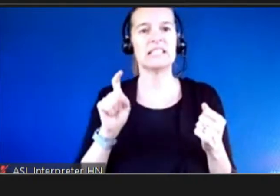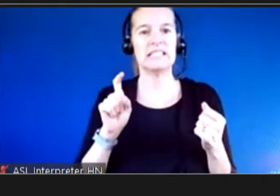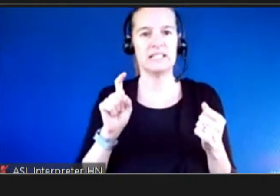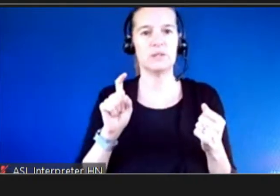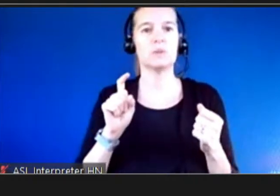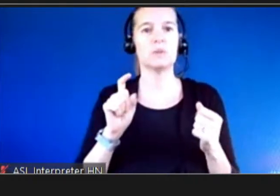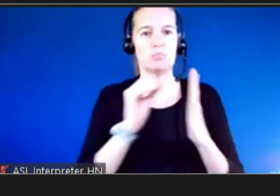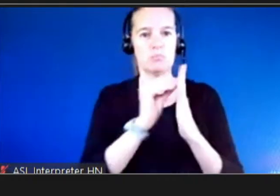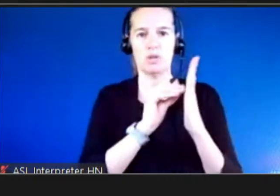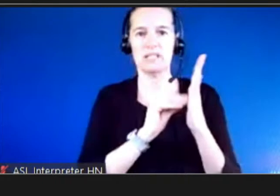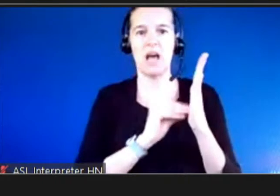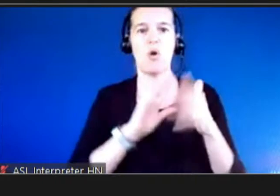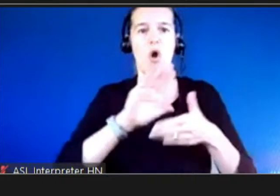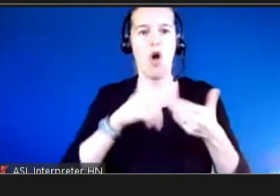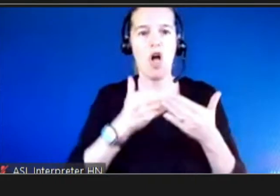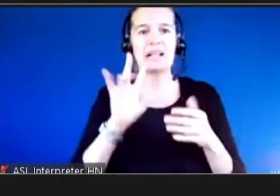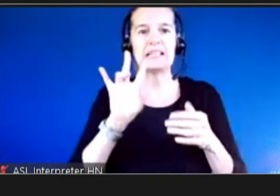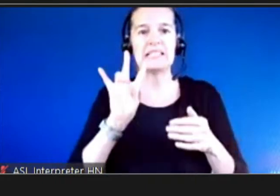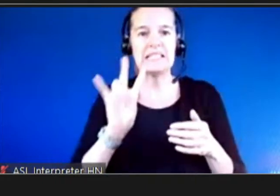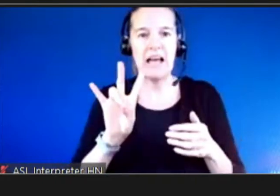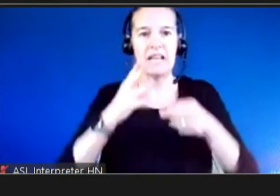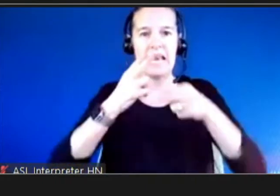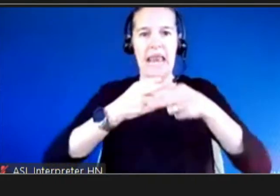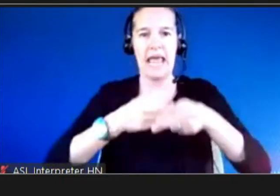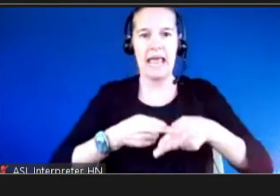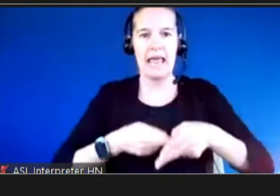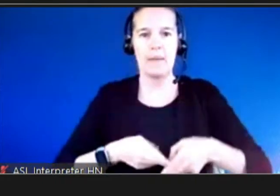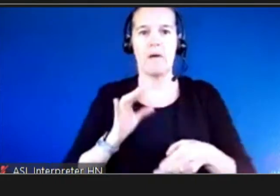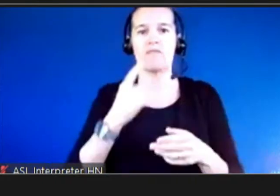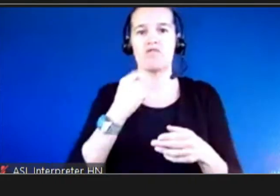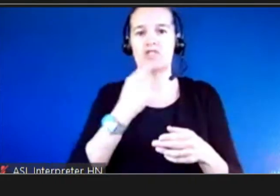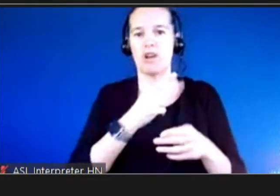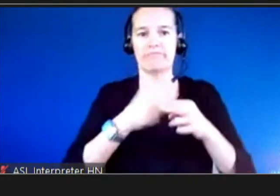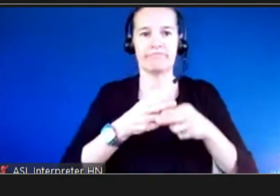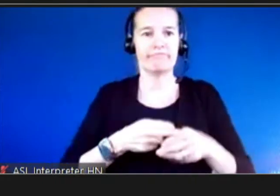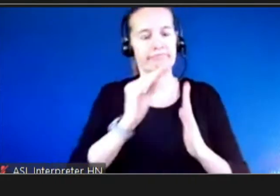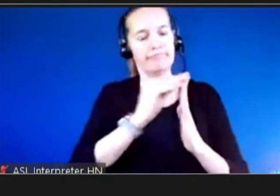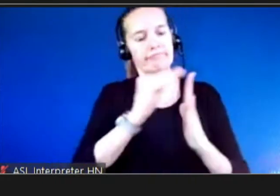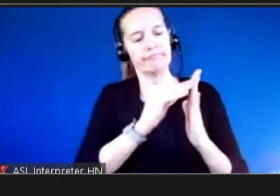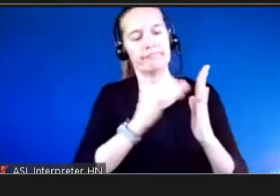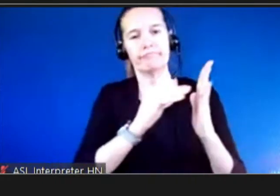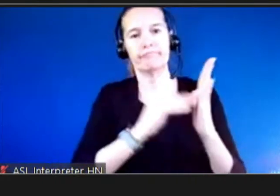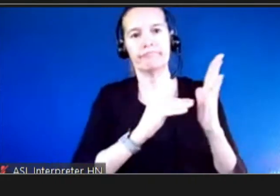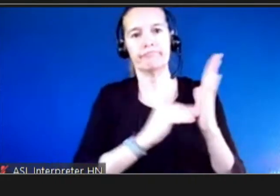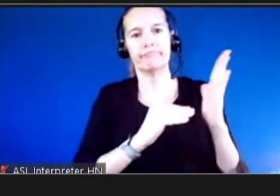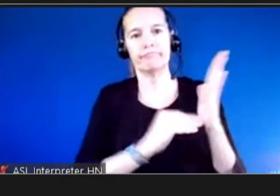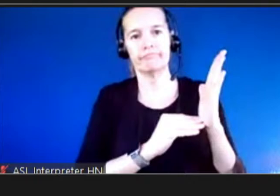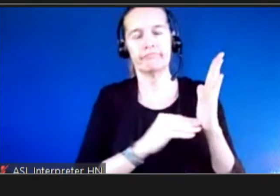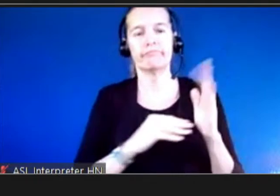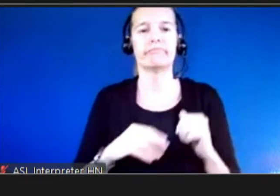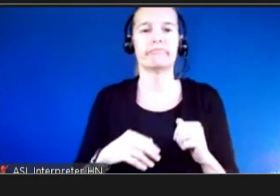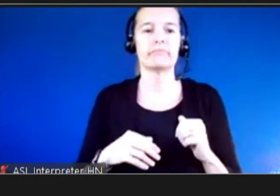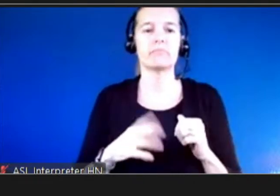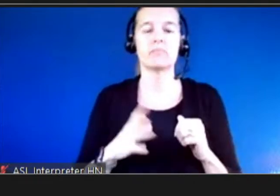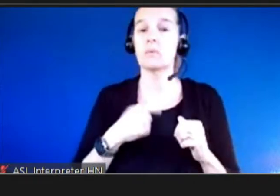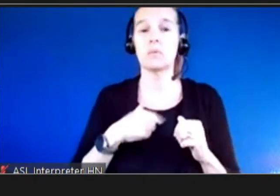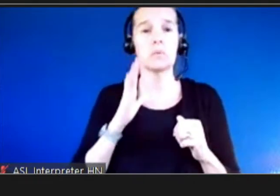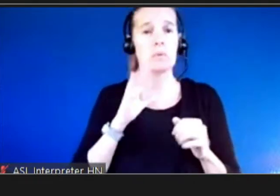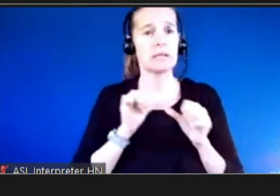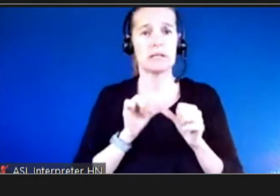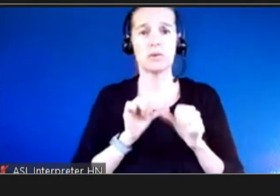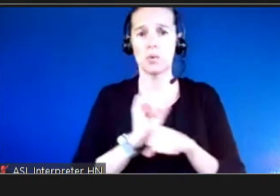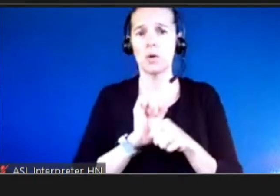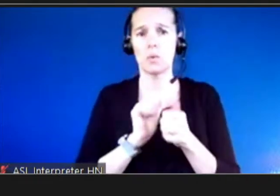list all 7 restaurants as part of this spread. We continue to work with those individuals and are working